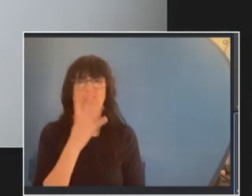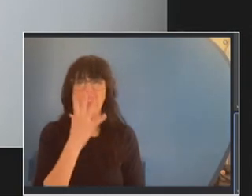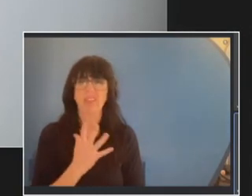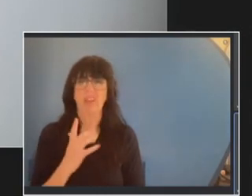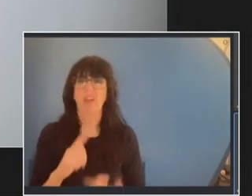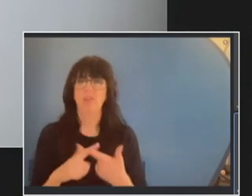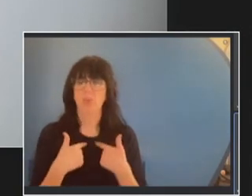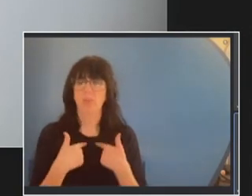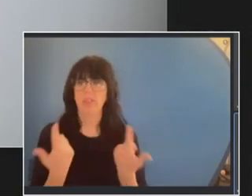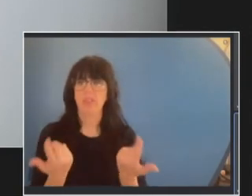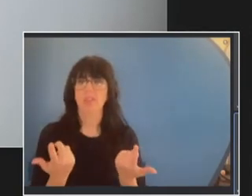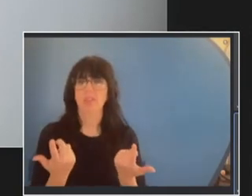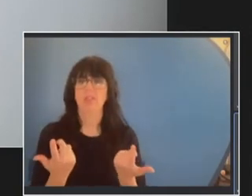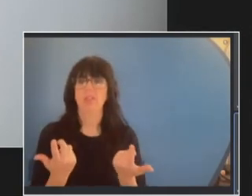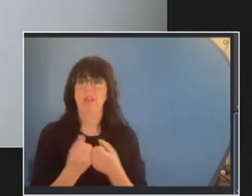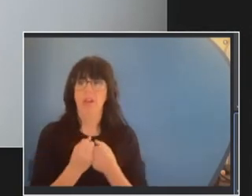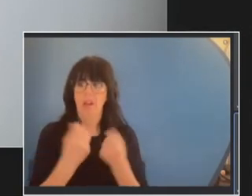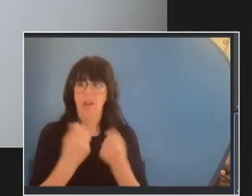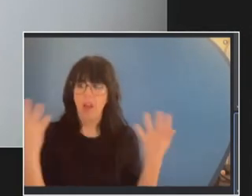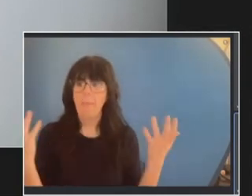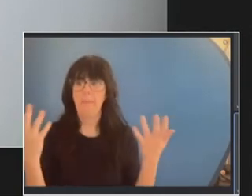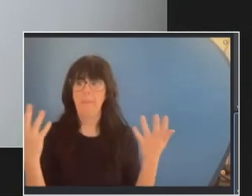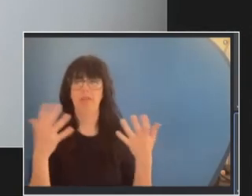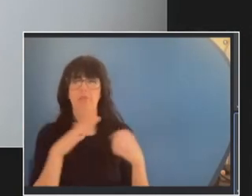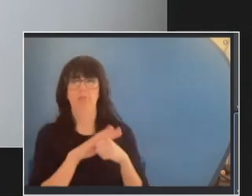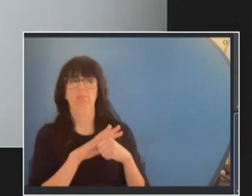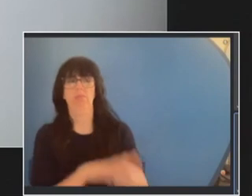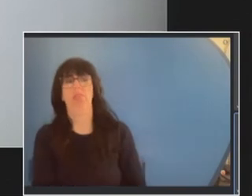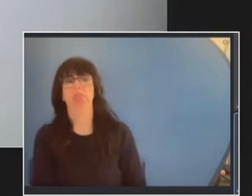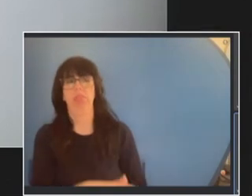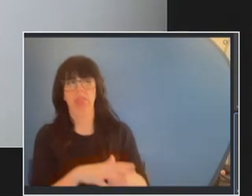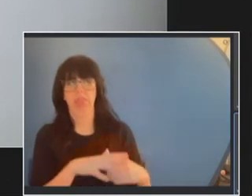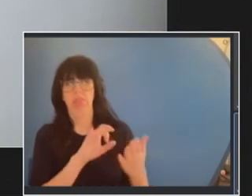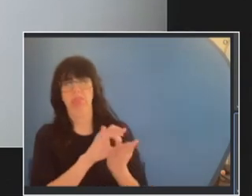the degree of persecution that